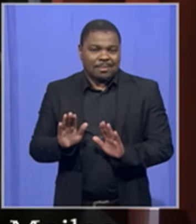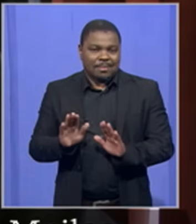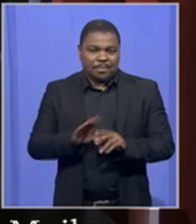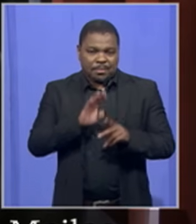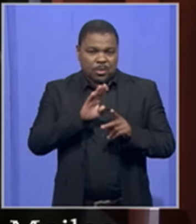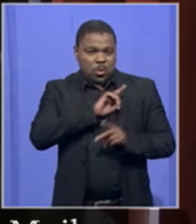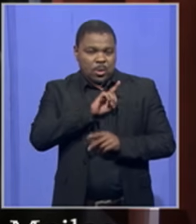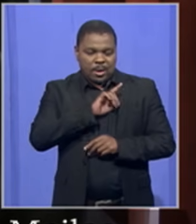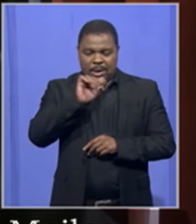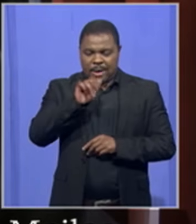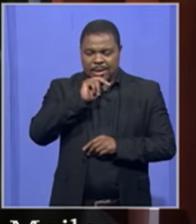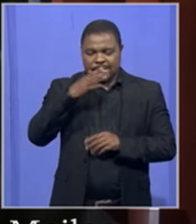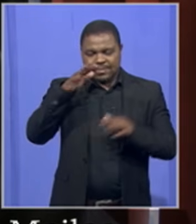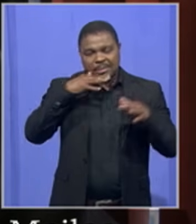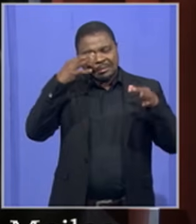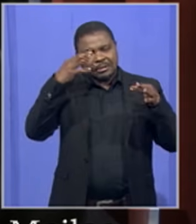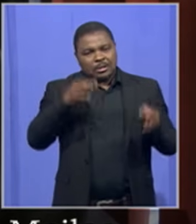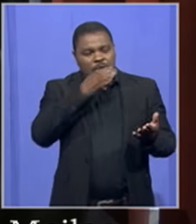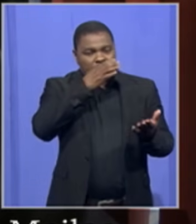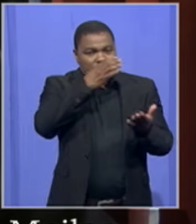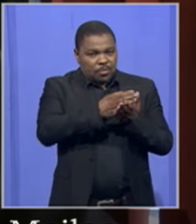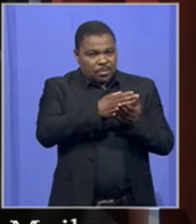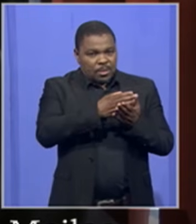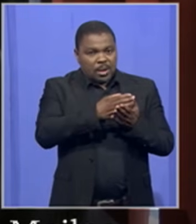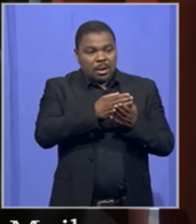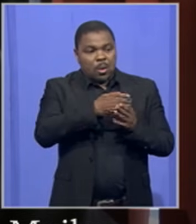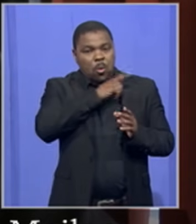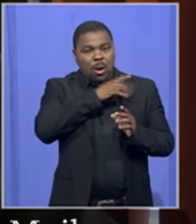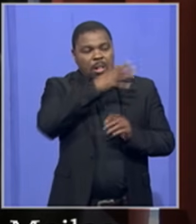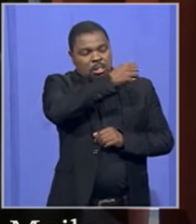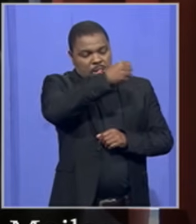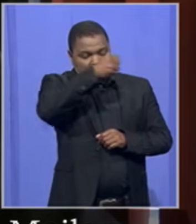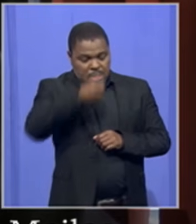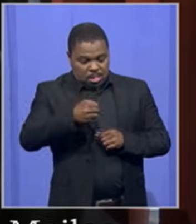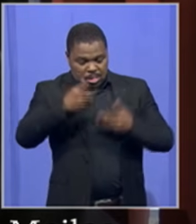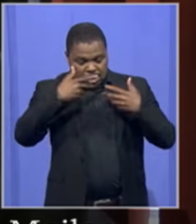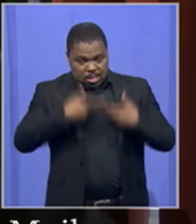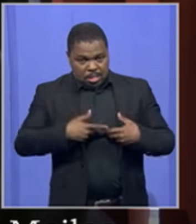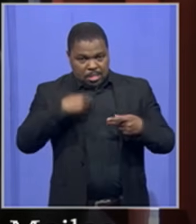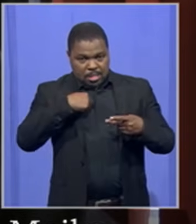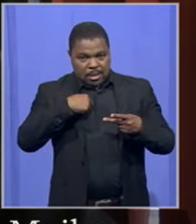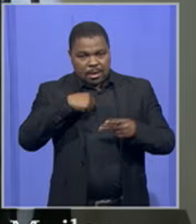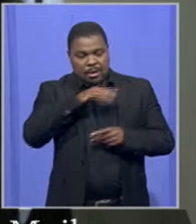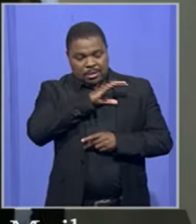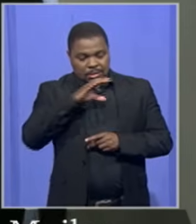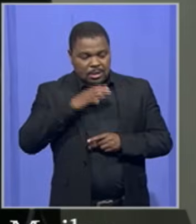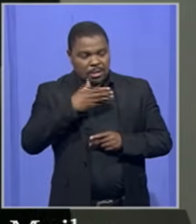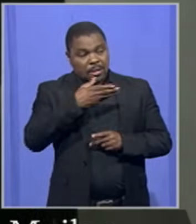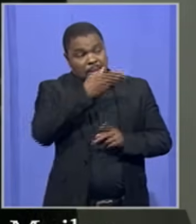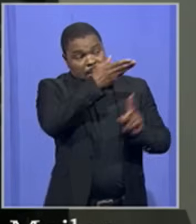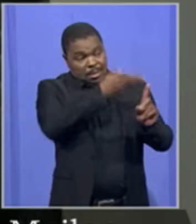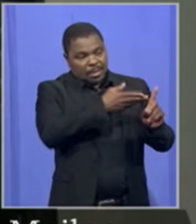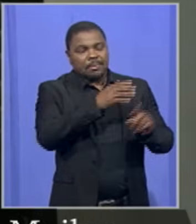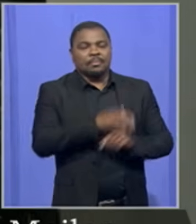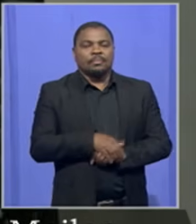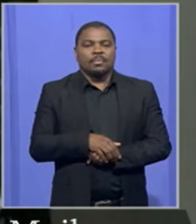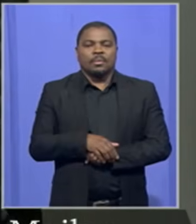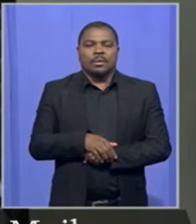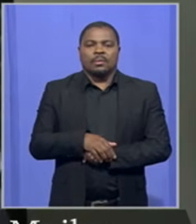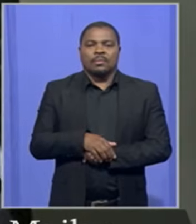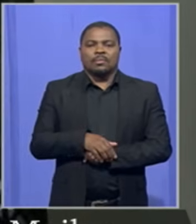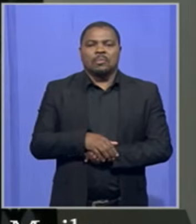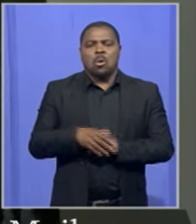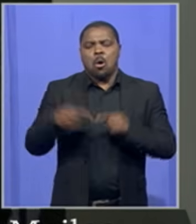the African National Congress, who is the deployer or thapileng na le Councillor Moarabi. Re sa le fo makoko kganetso